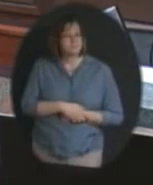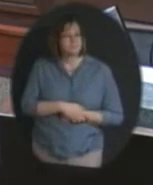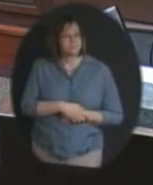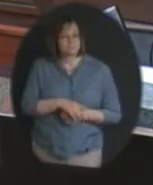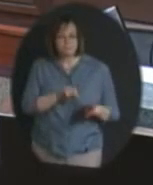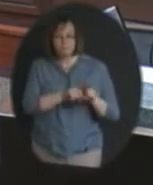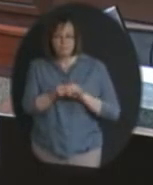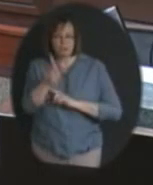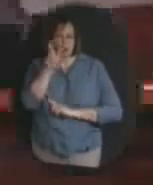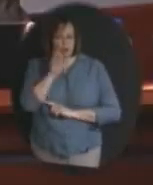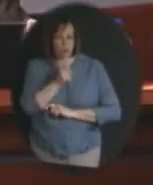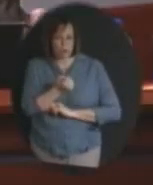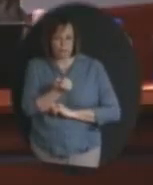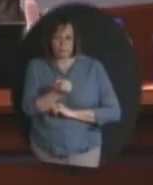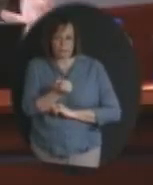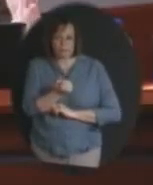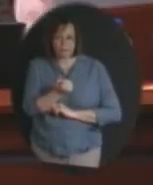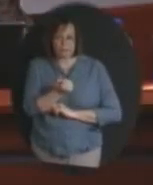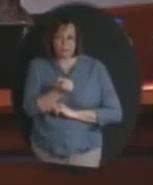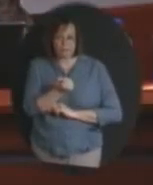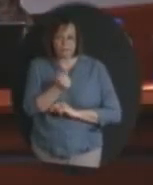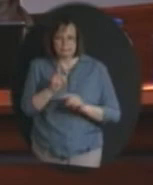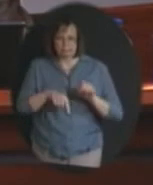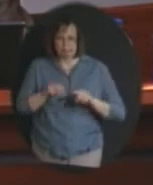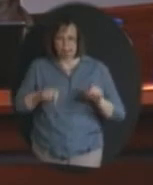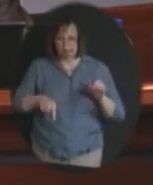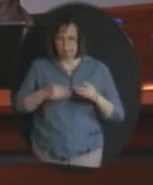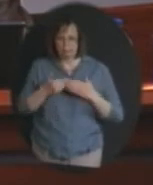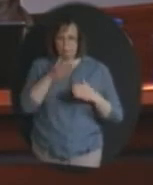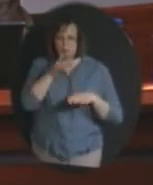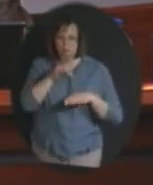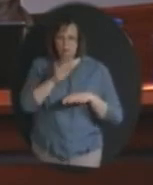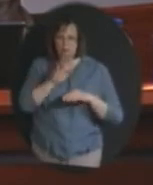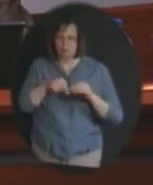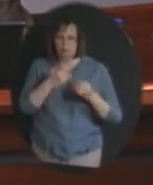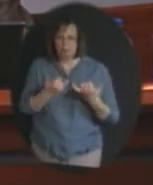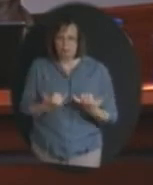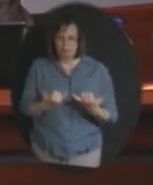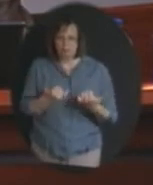You've also heard a little bit, just a smattering of things I'll touch on now in terms of